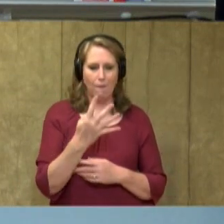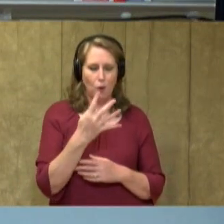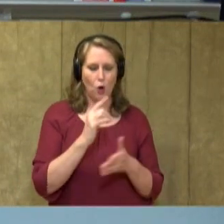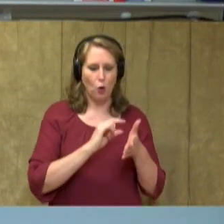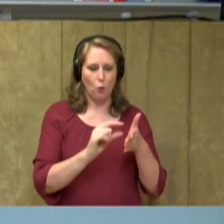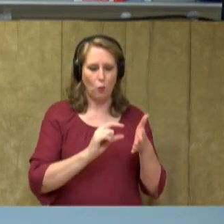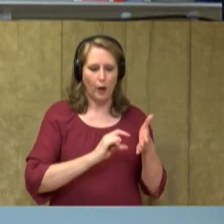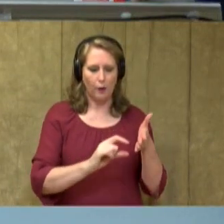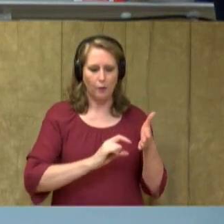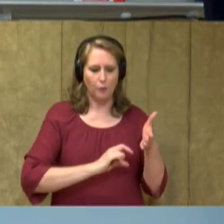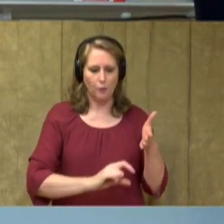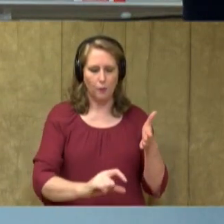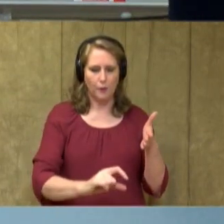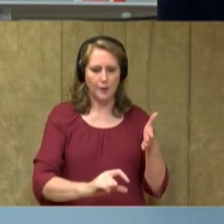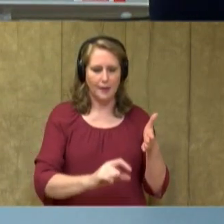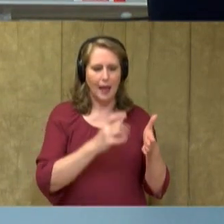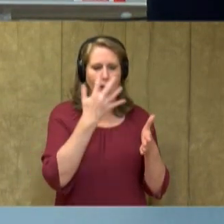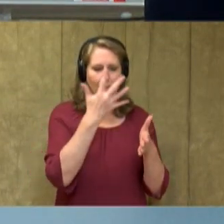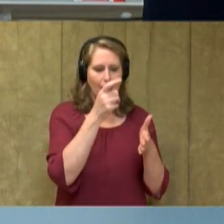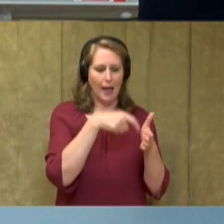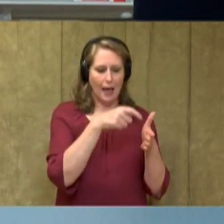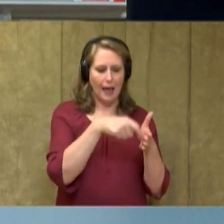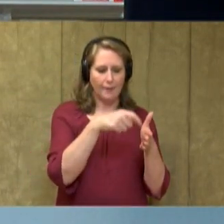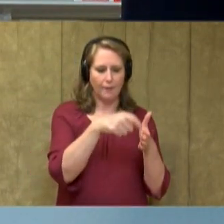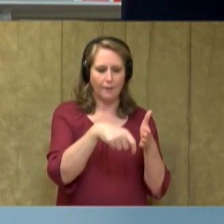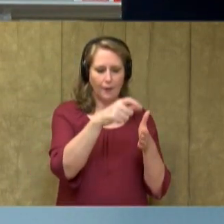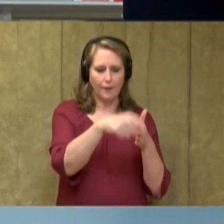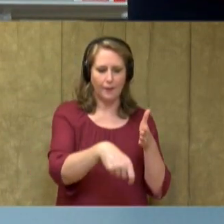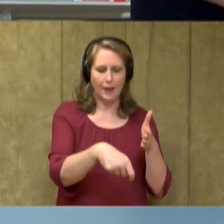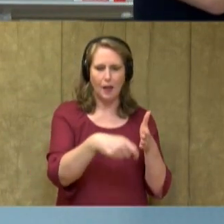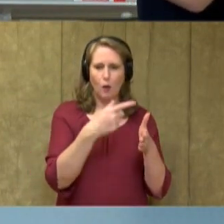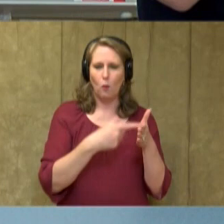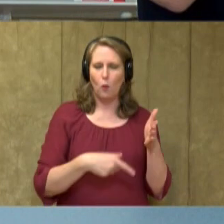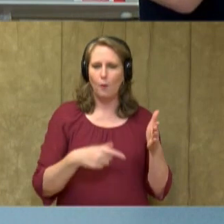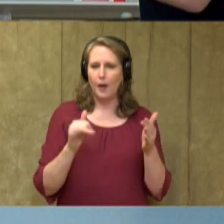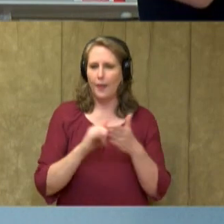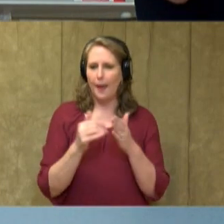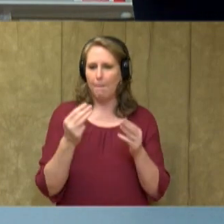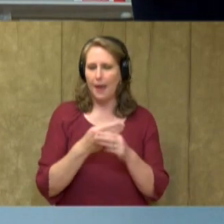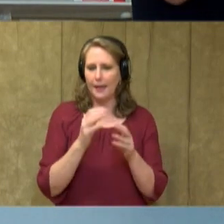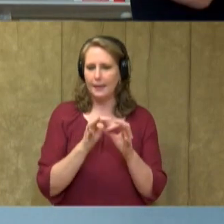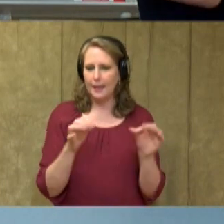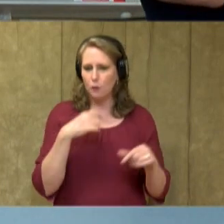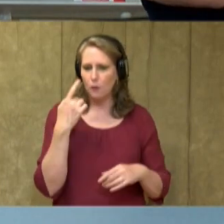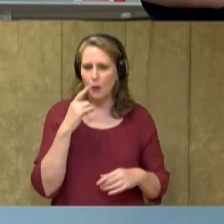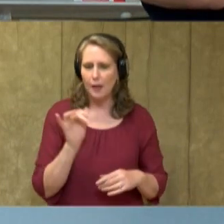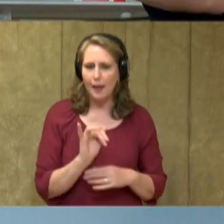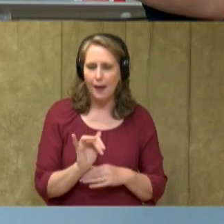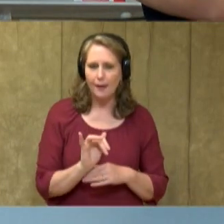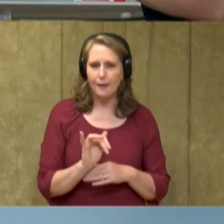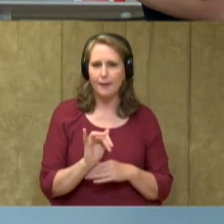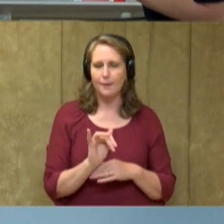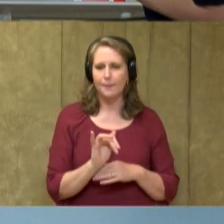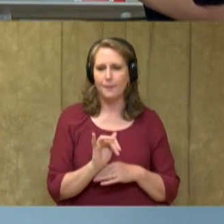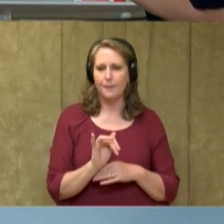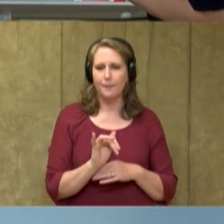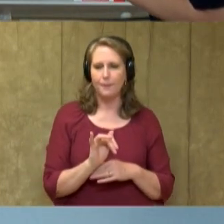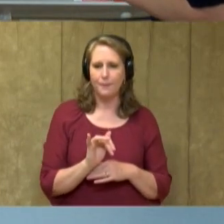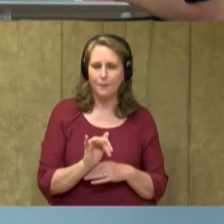rows of 5, let's think about what our repeated addition sentence would be. So it would be